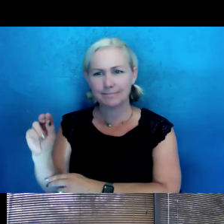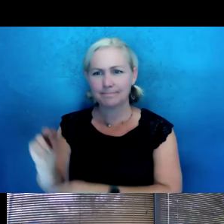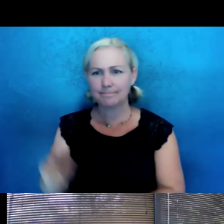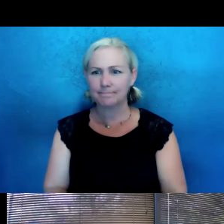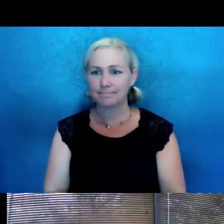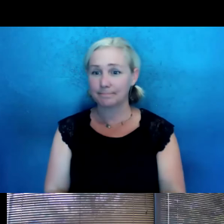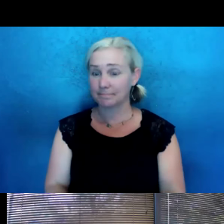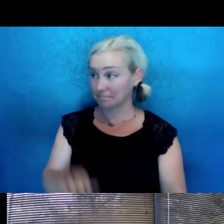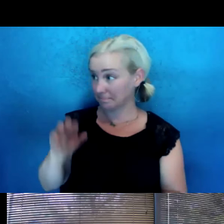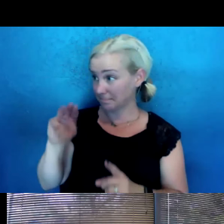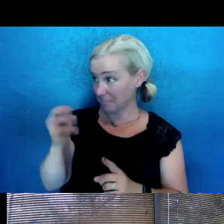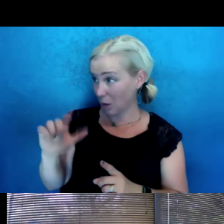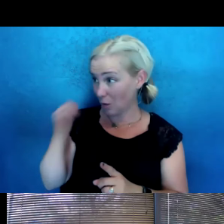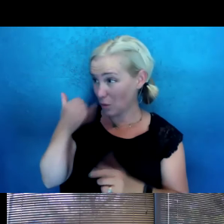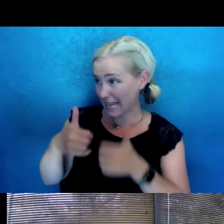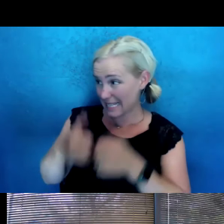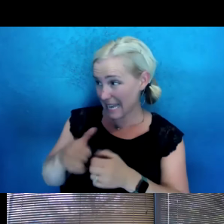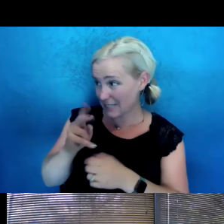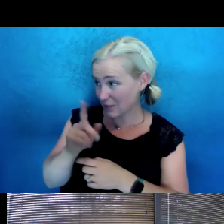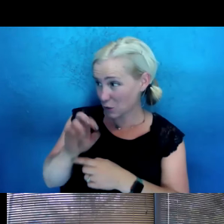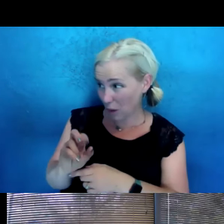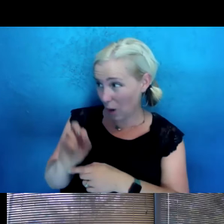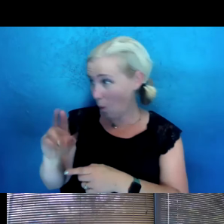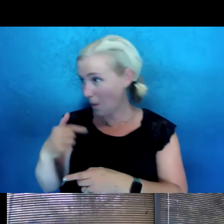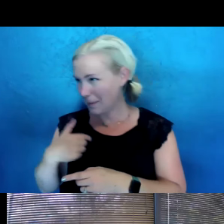Michael, if you can text Victoria or me, we will find you.